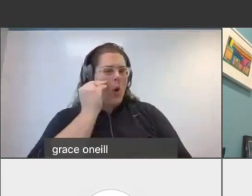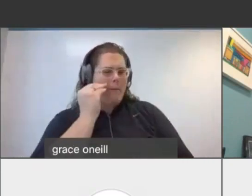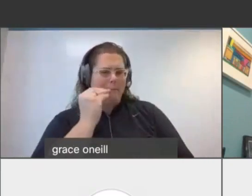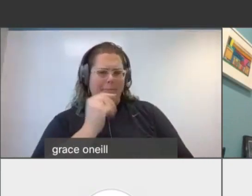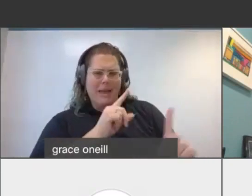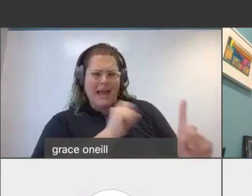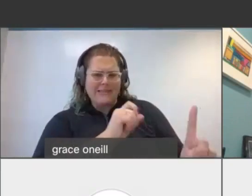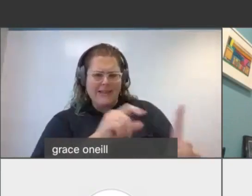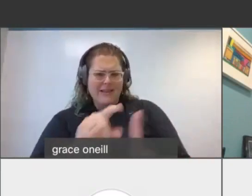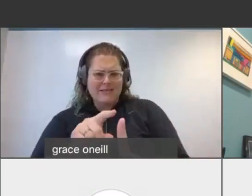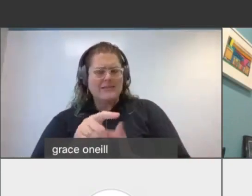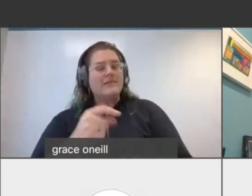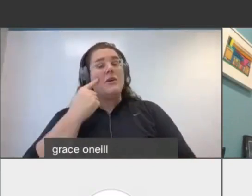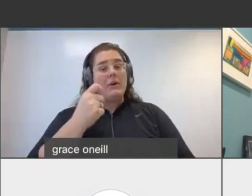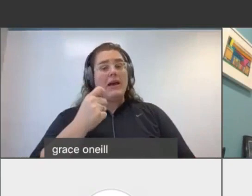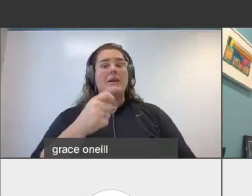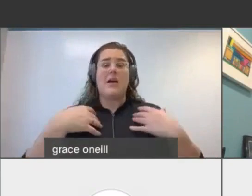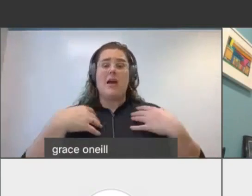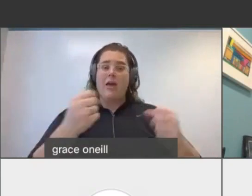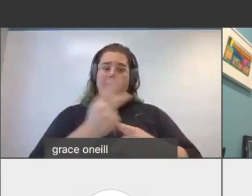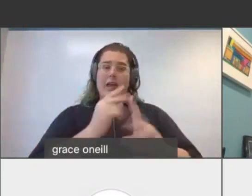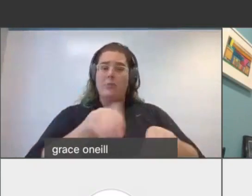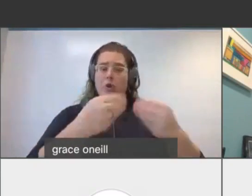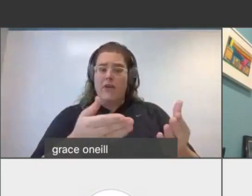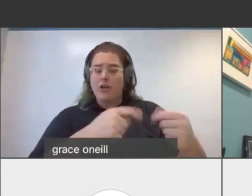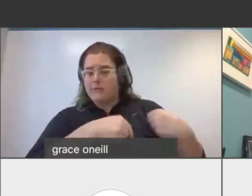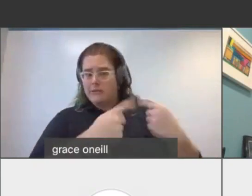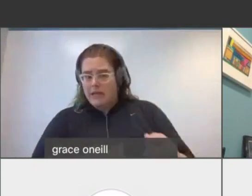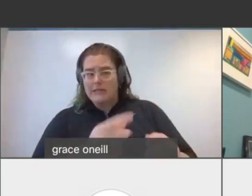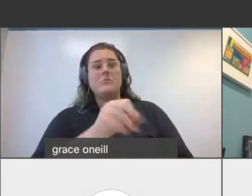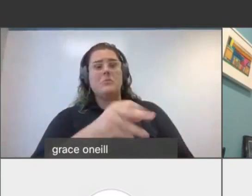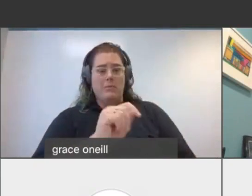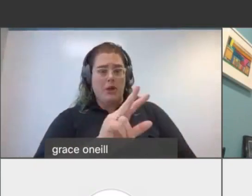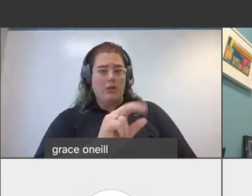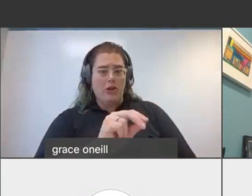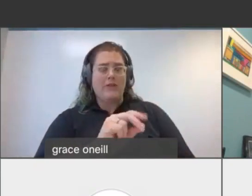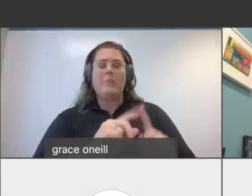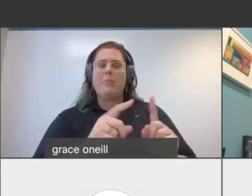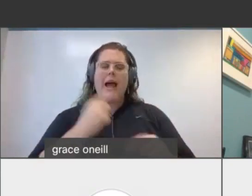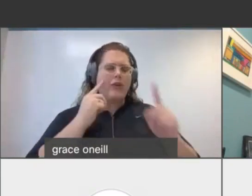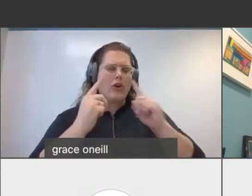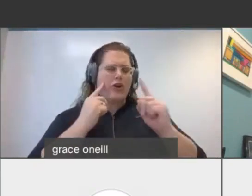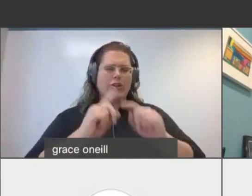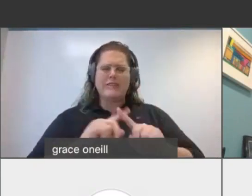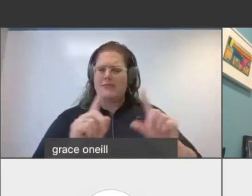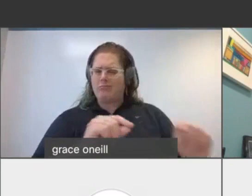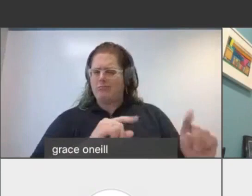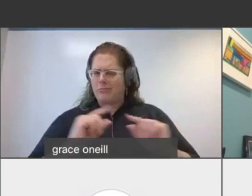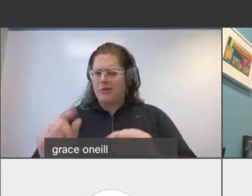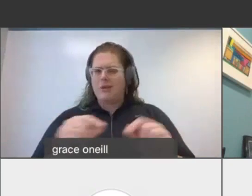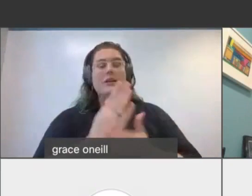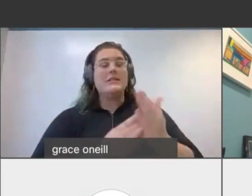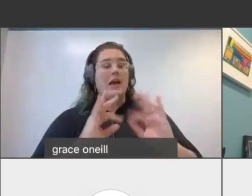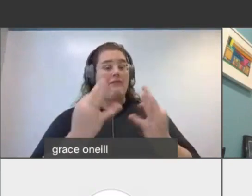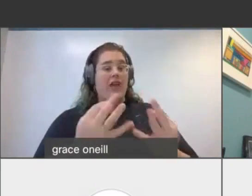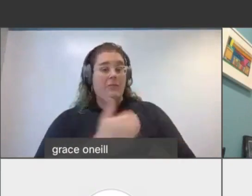healthcare providers needing to be vaccinated since September 30th, I've heard different things, and some of our family members don't want a loved